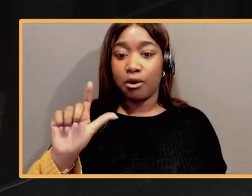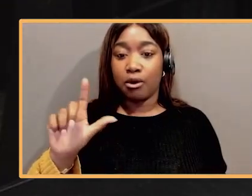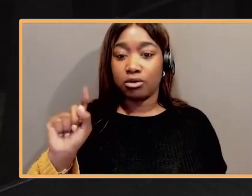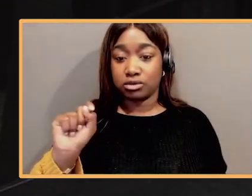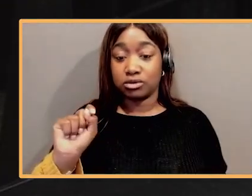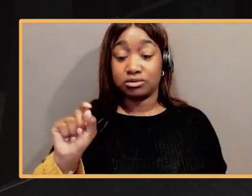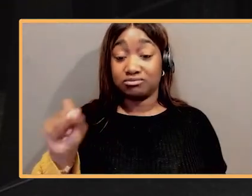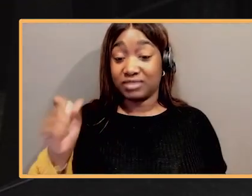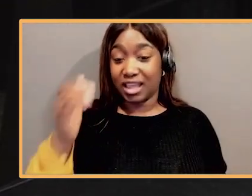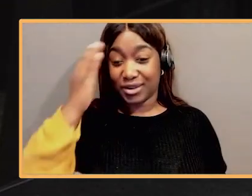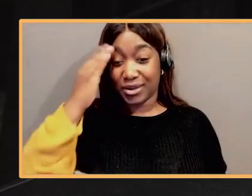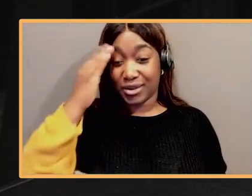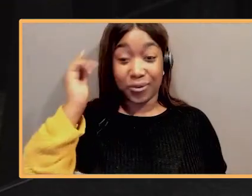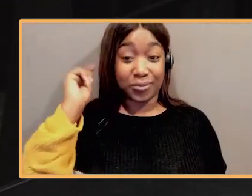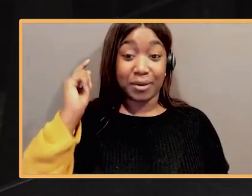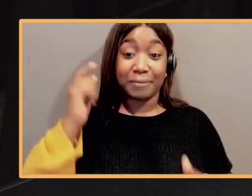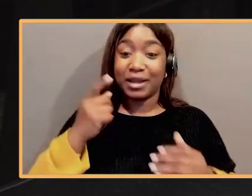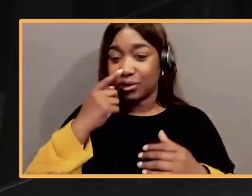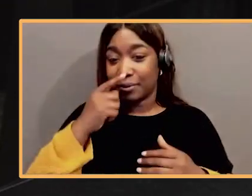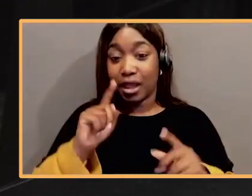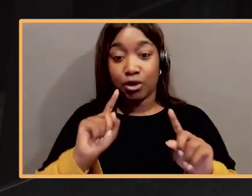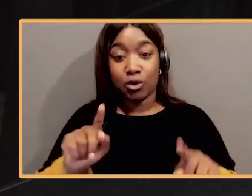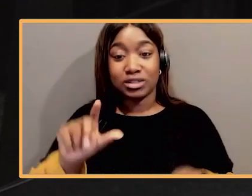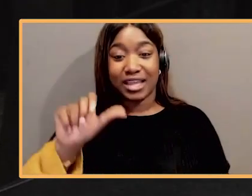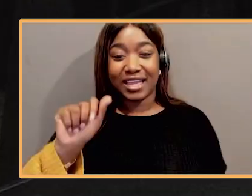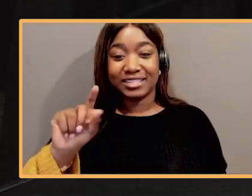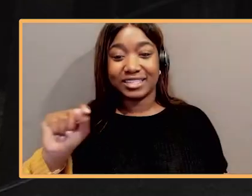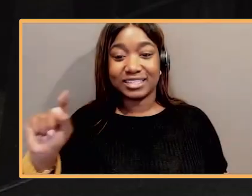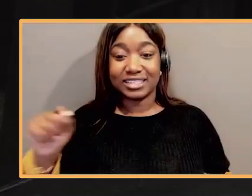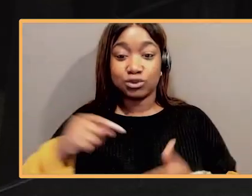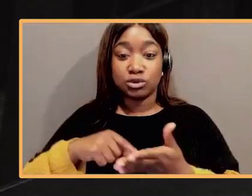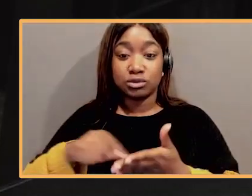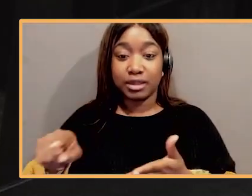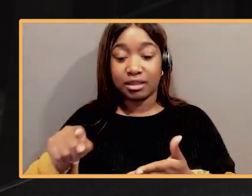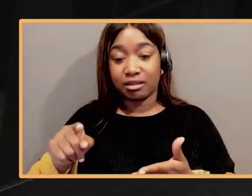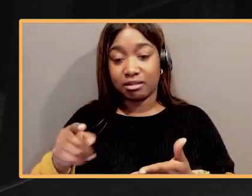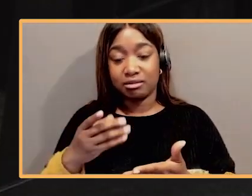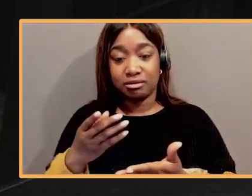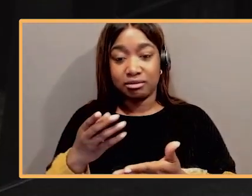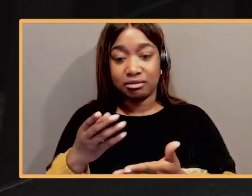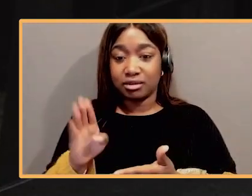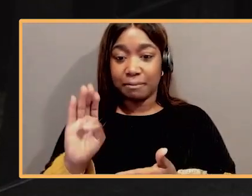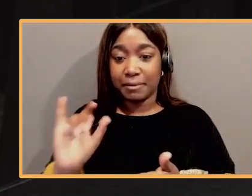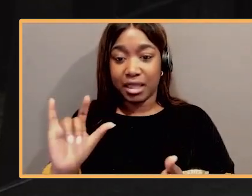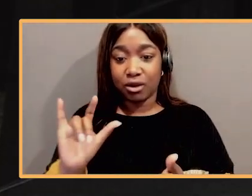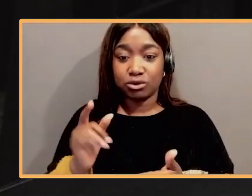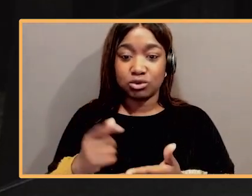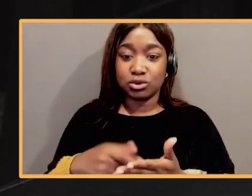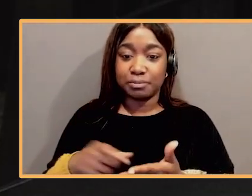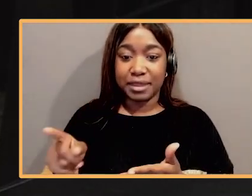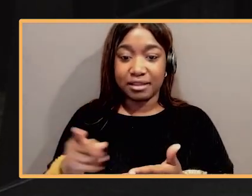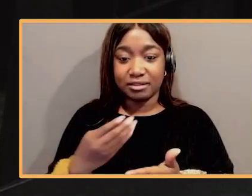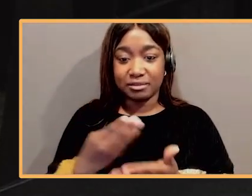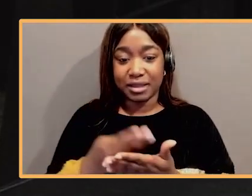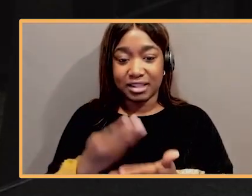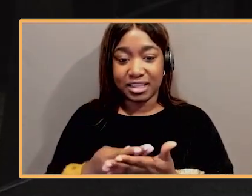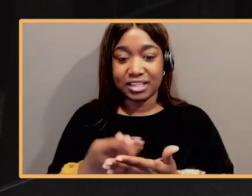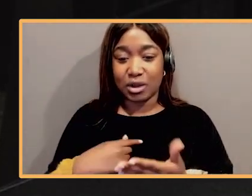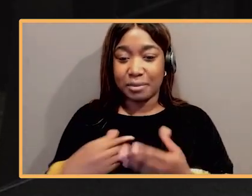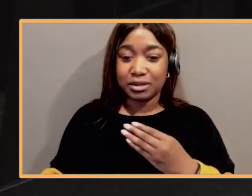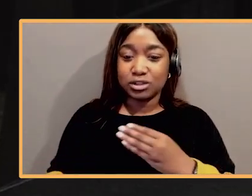to AT&T, spending my money or paying that bill or whatever, and I'm kind of contributing to it,